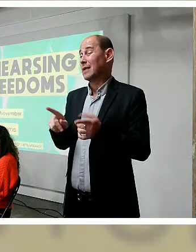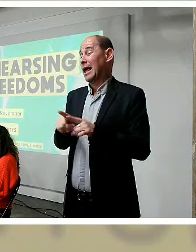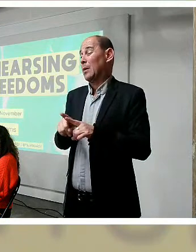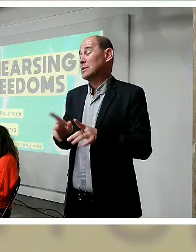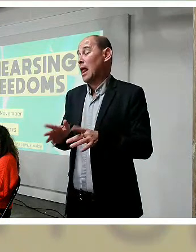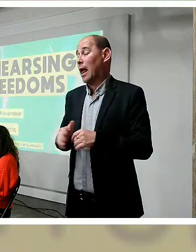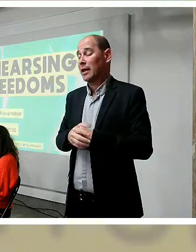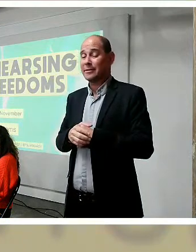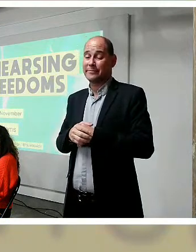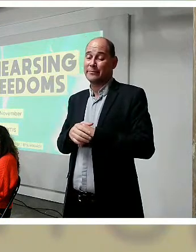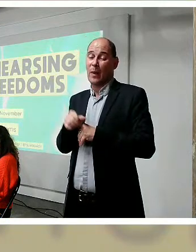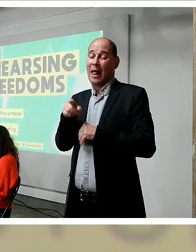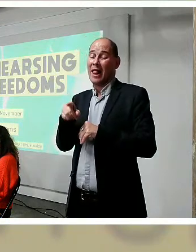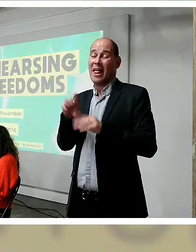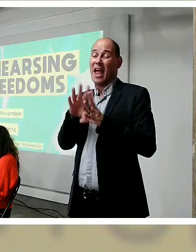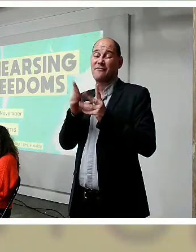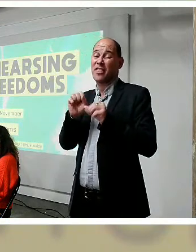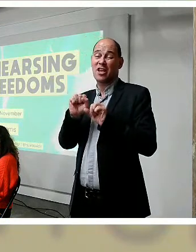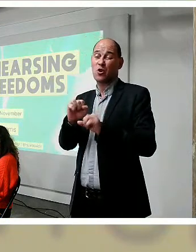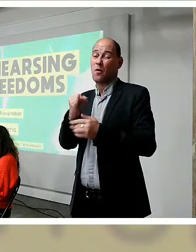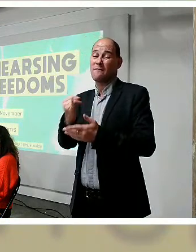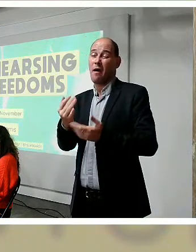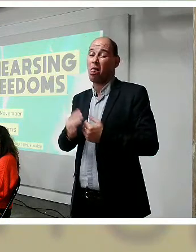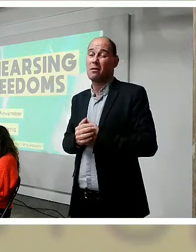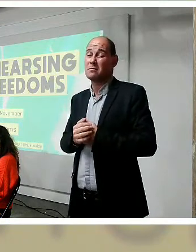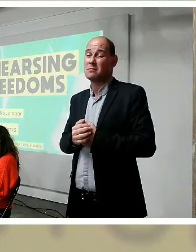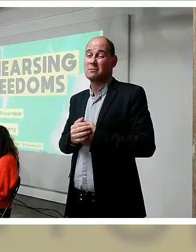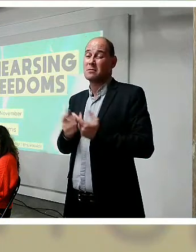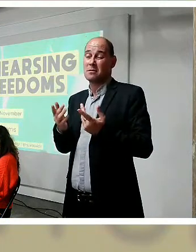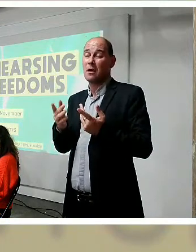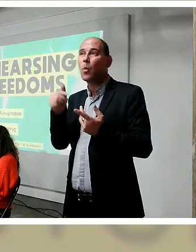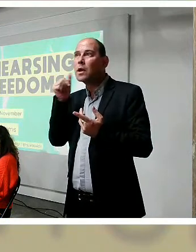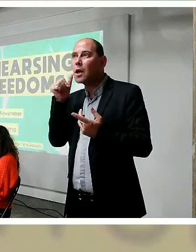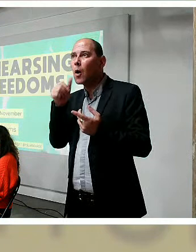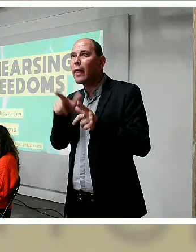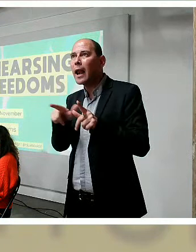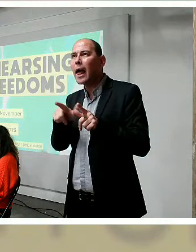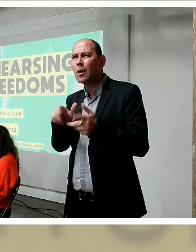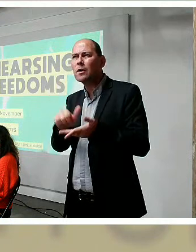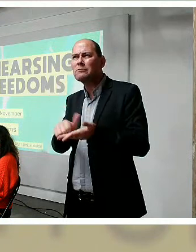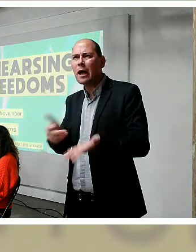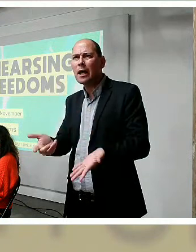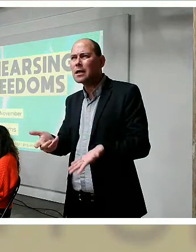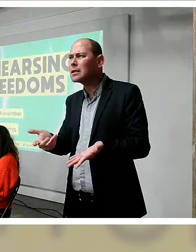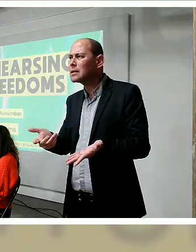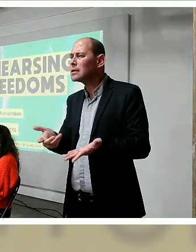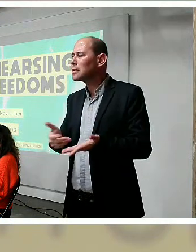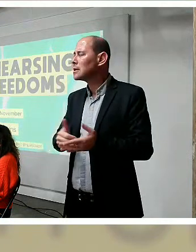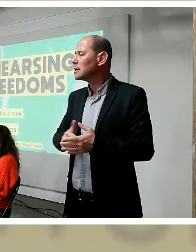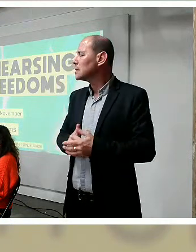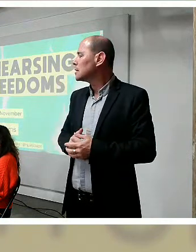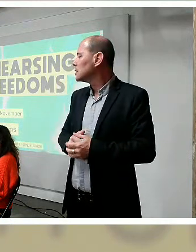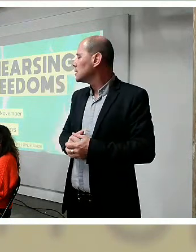is a meritocracy, blah, blah, blah. We really know this language, I think.